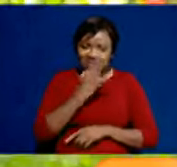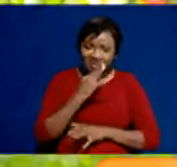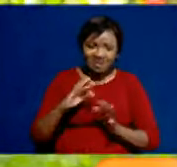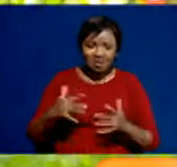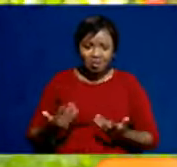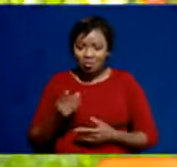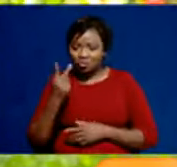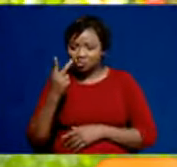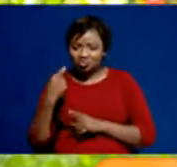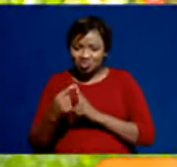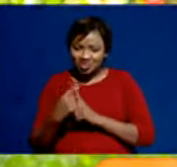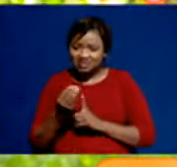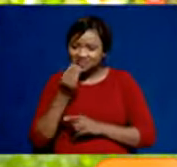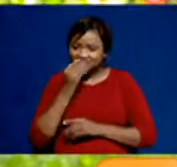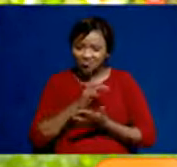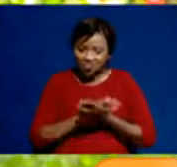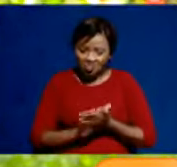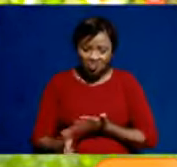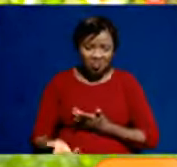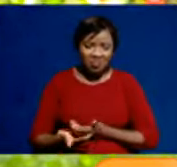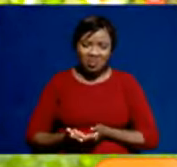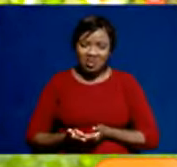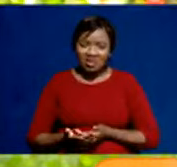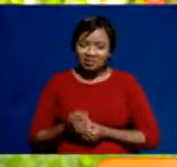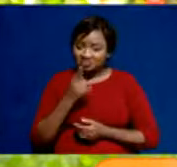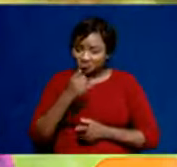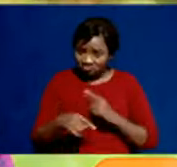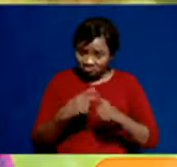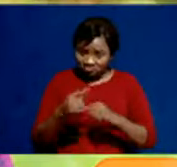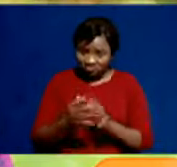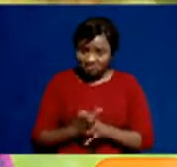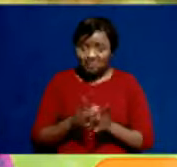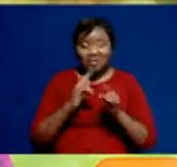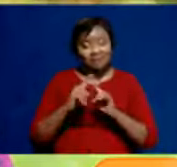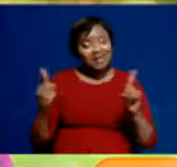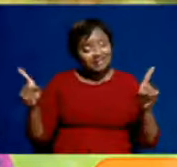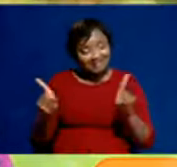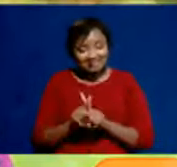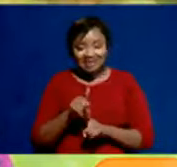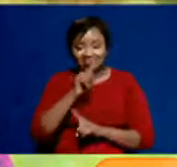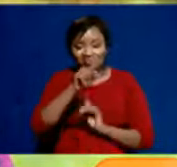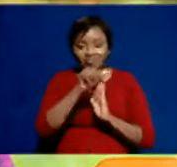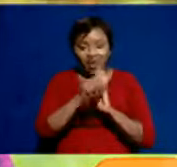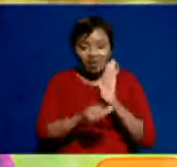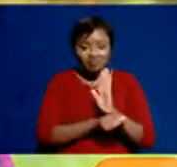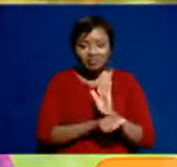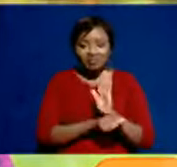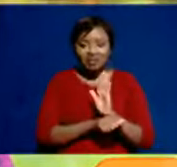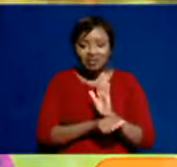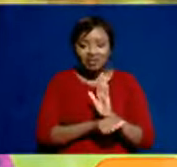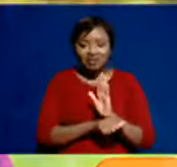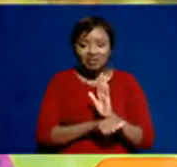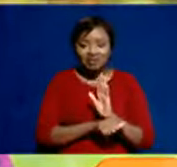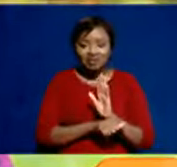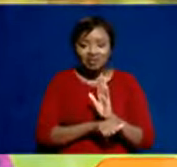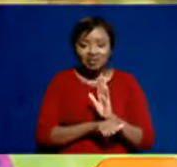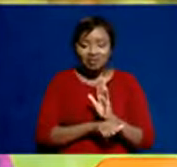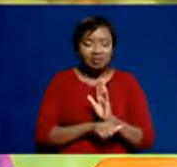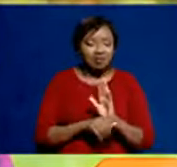alive? And that is what I'm asking, because it was also part of your agenda, the Azimio manifesto. We would not have implemented